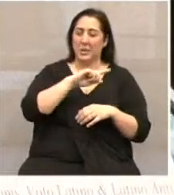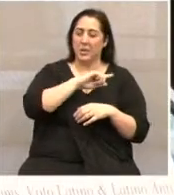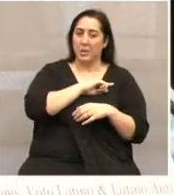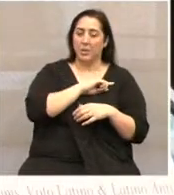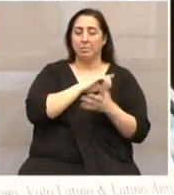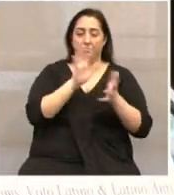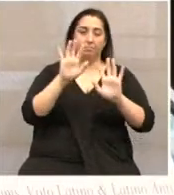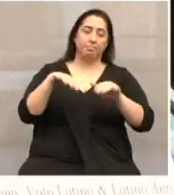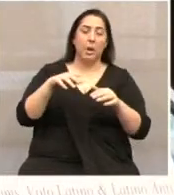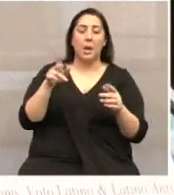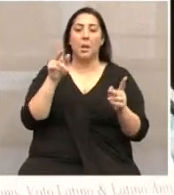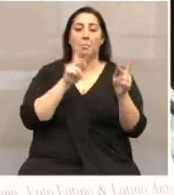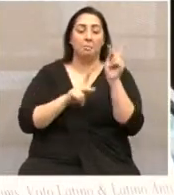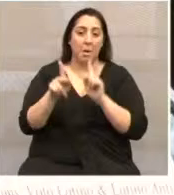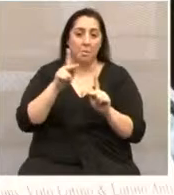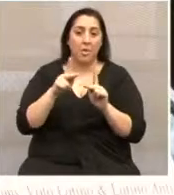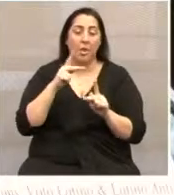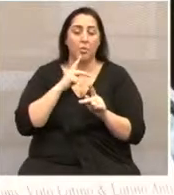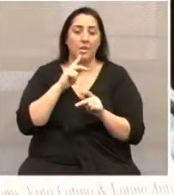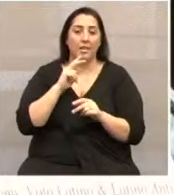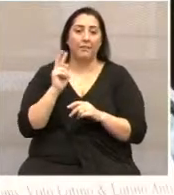people that are victims of disinformation,